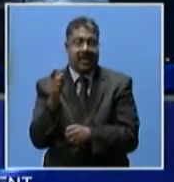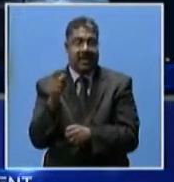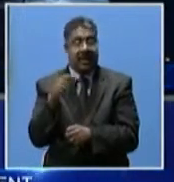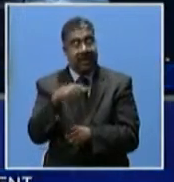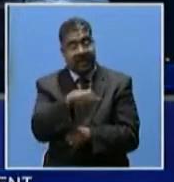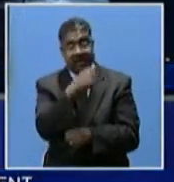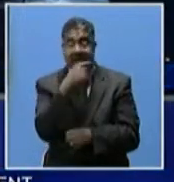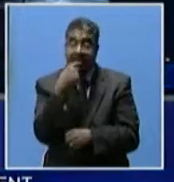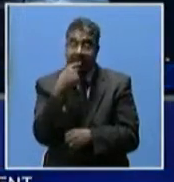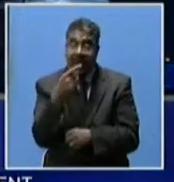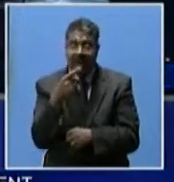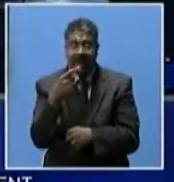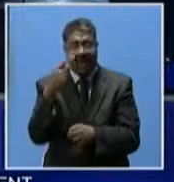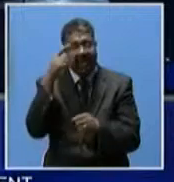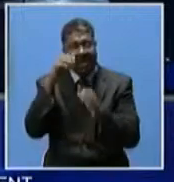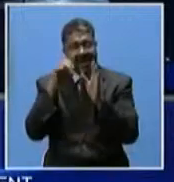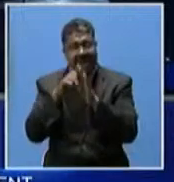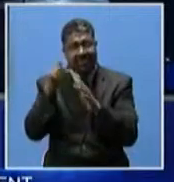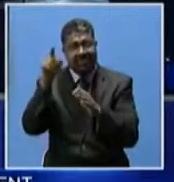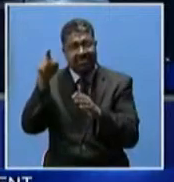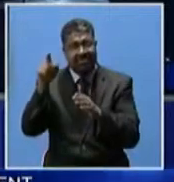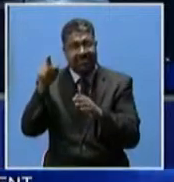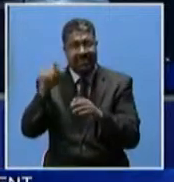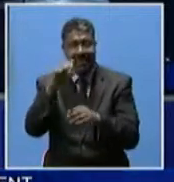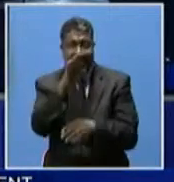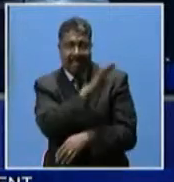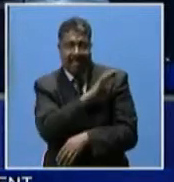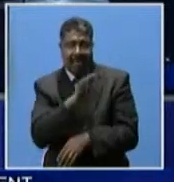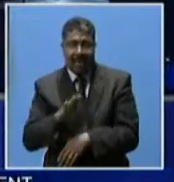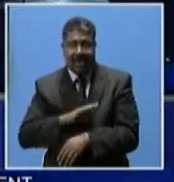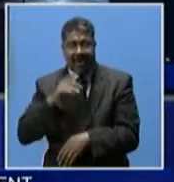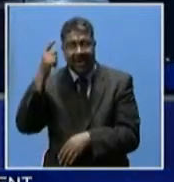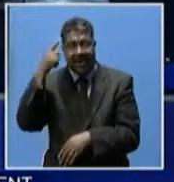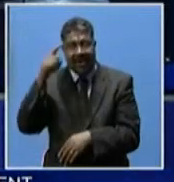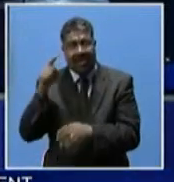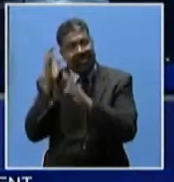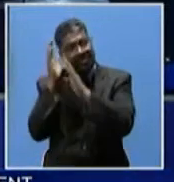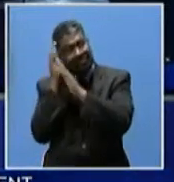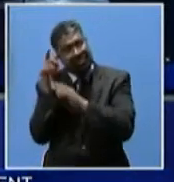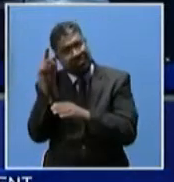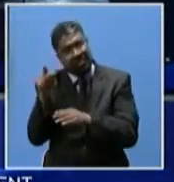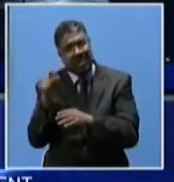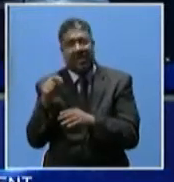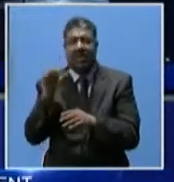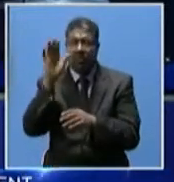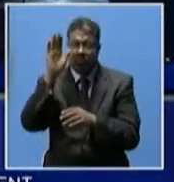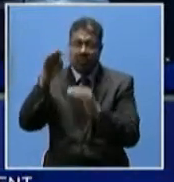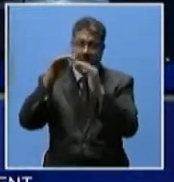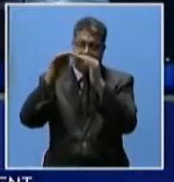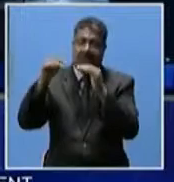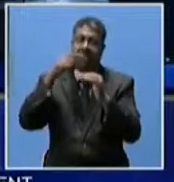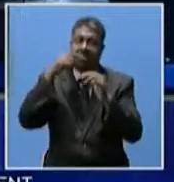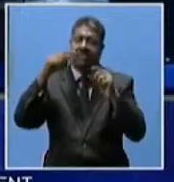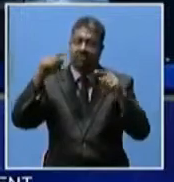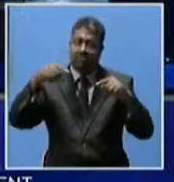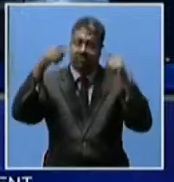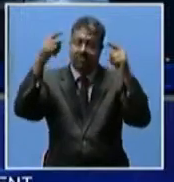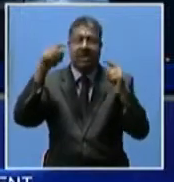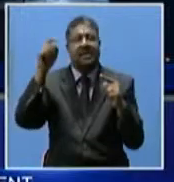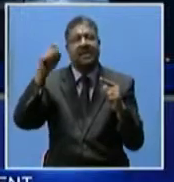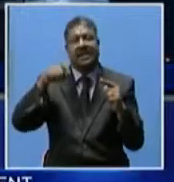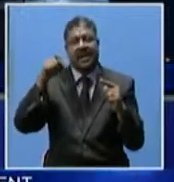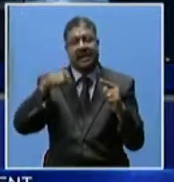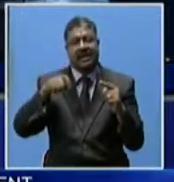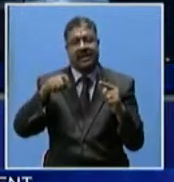implored the hostel's board of management to revamp standards of its lodges. Mr. Sikumba said this when he toured Belvedere